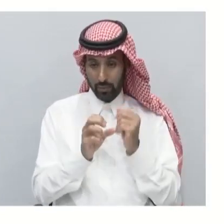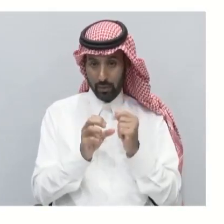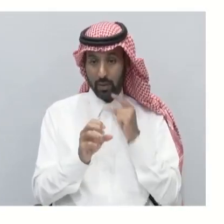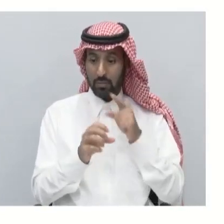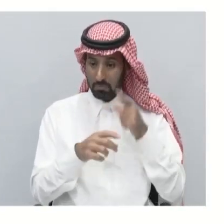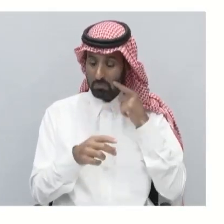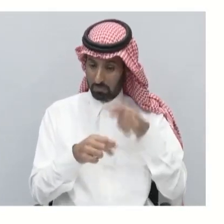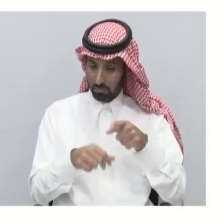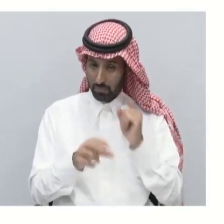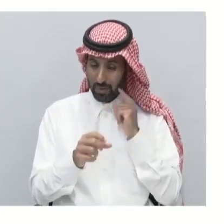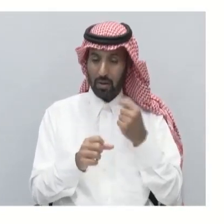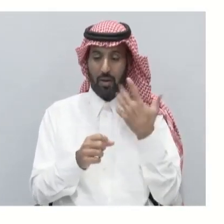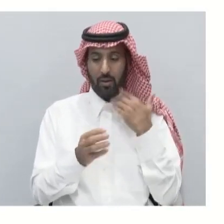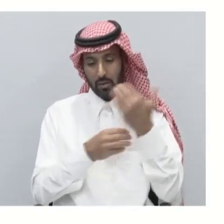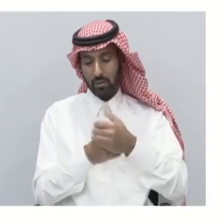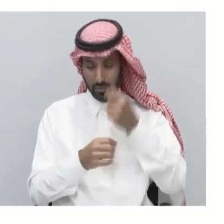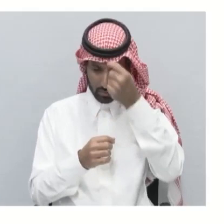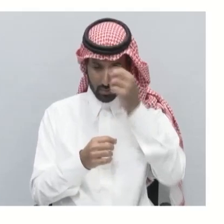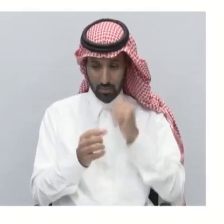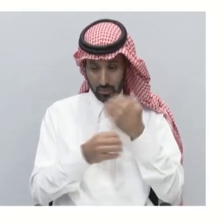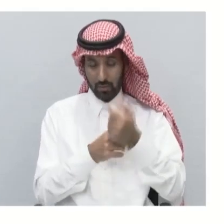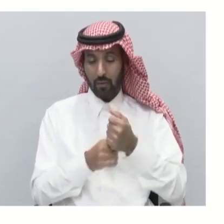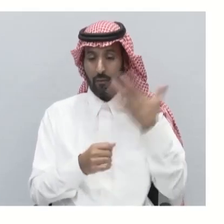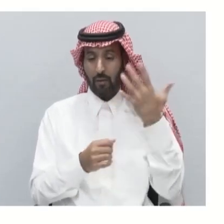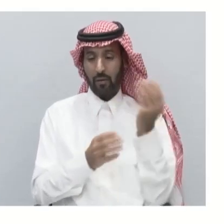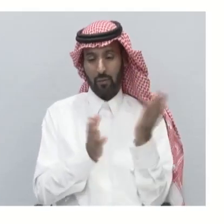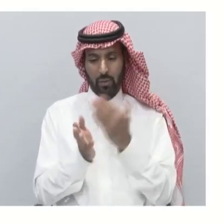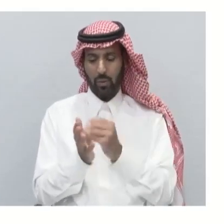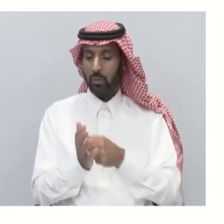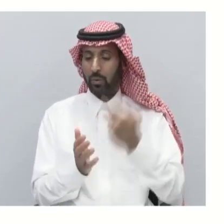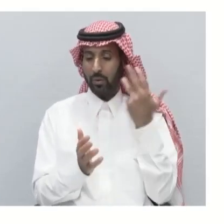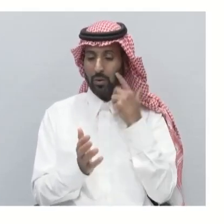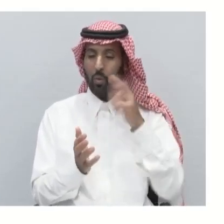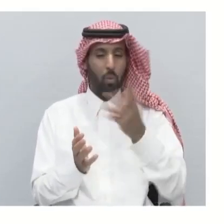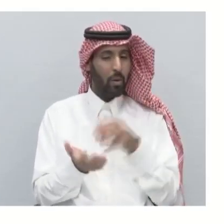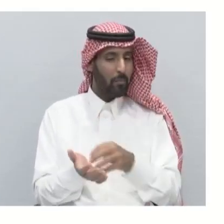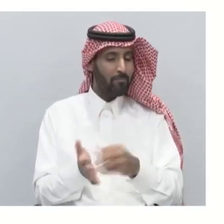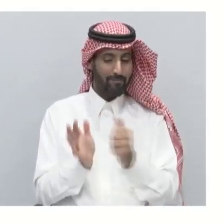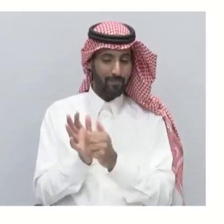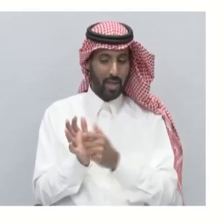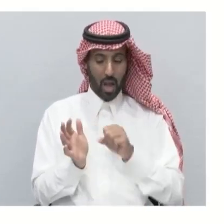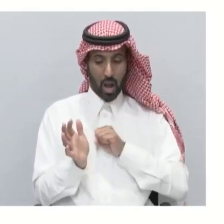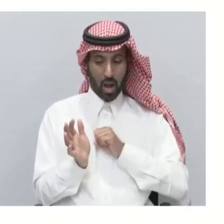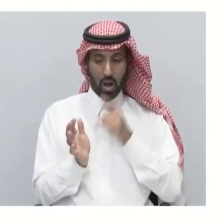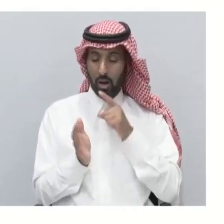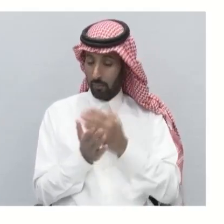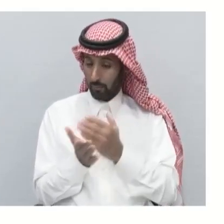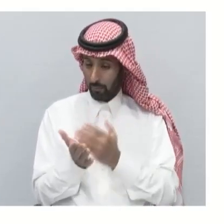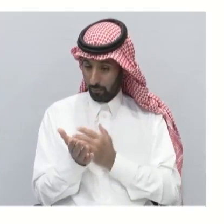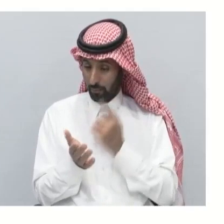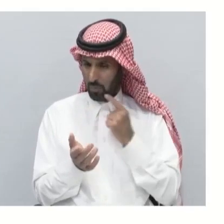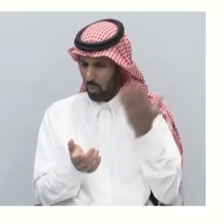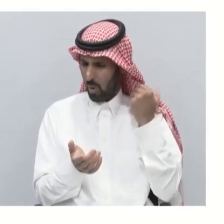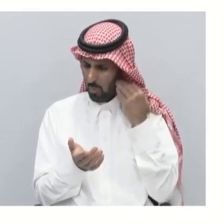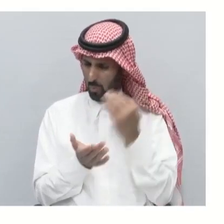It's going to be next Thursday, 5 to 10 at my house. I have been planning for this